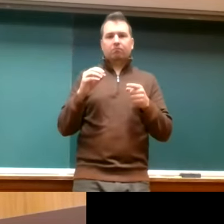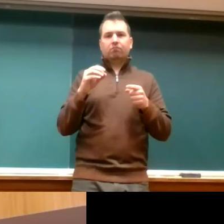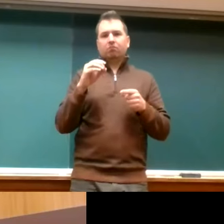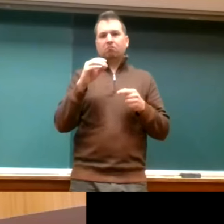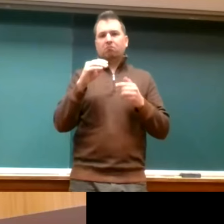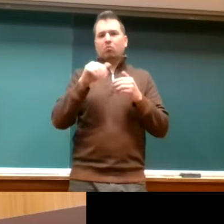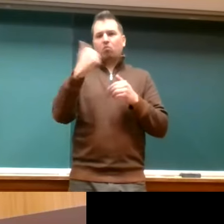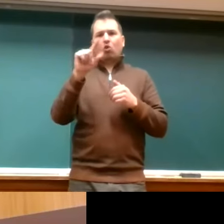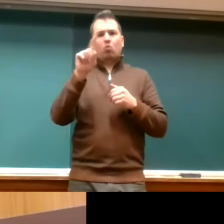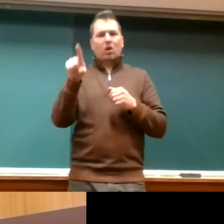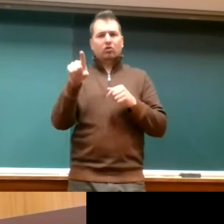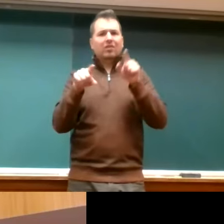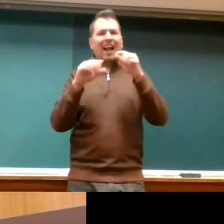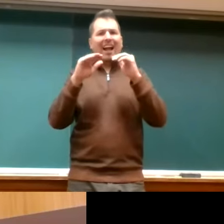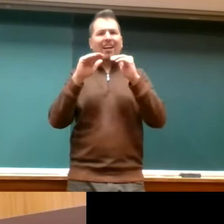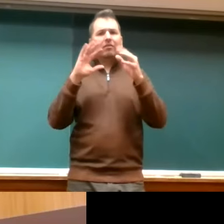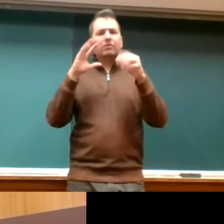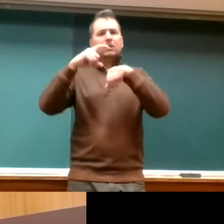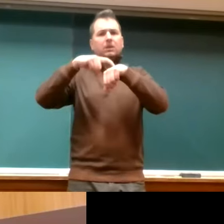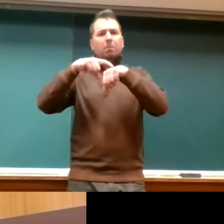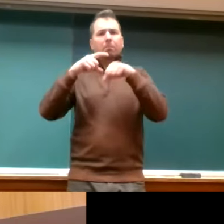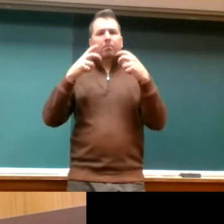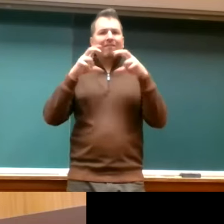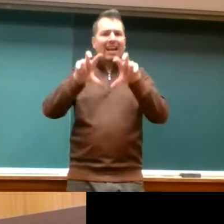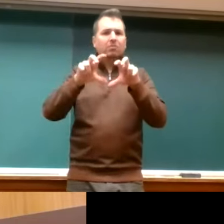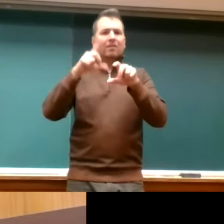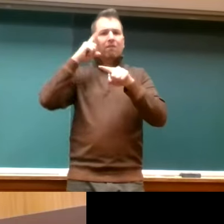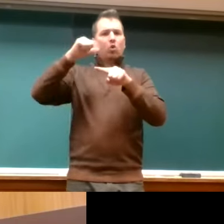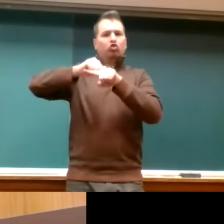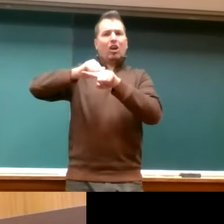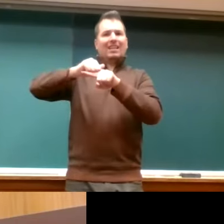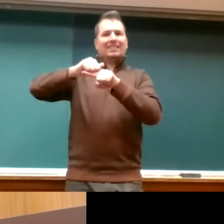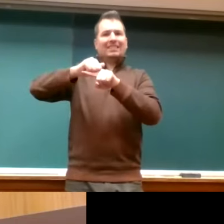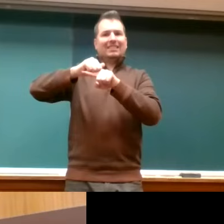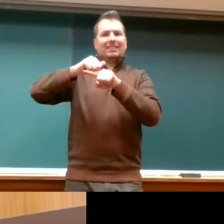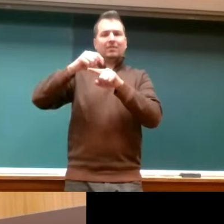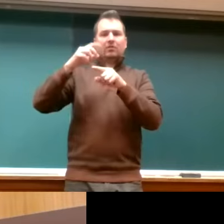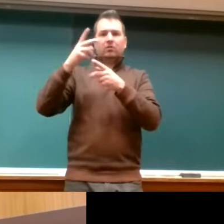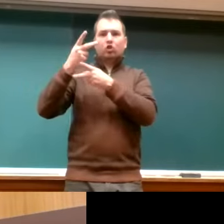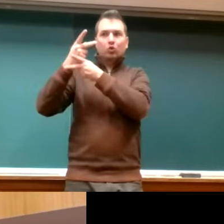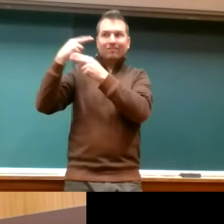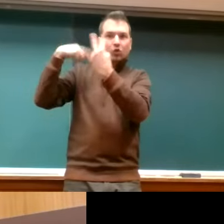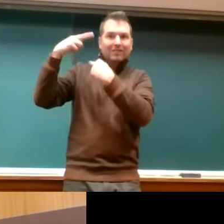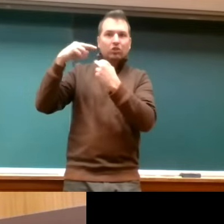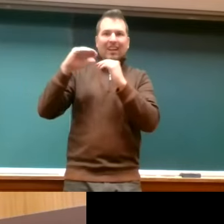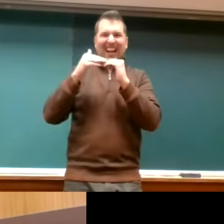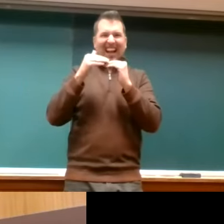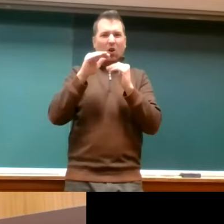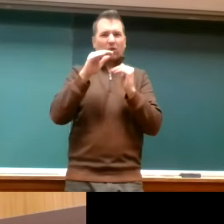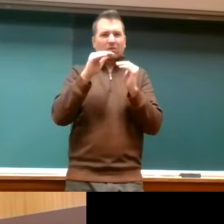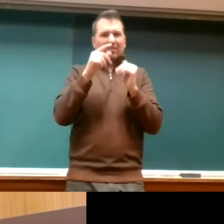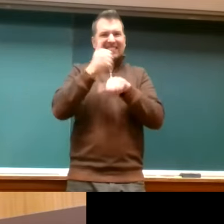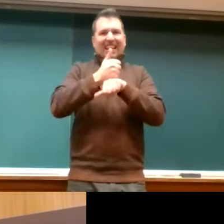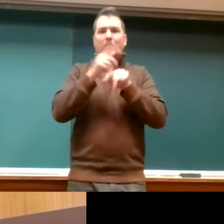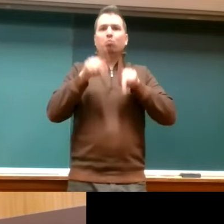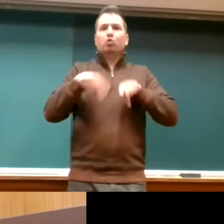to be a peer educator, or the amount of supervision for the peers? Sure. So it's actually the longest interview process